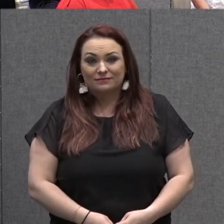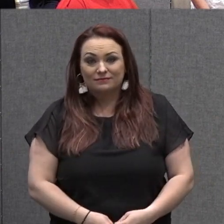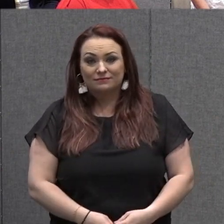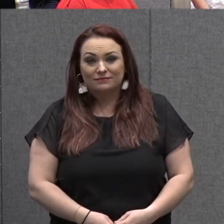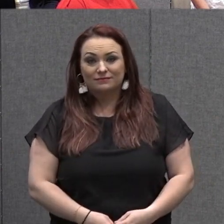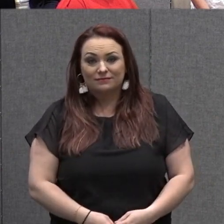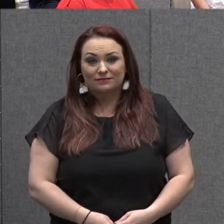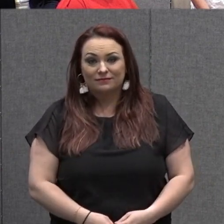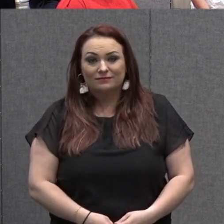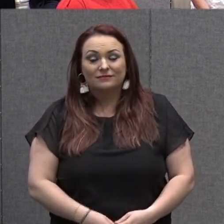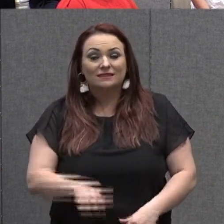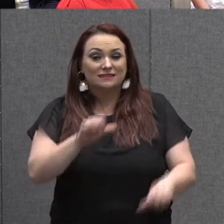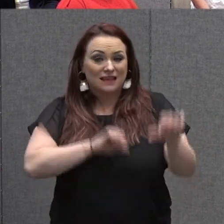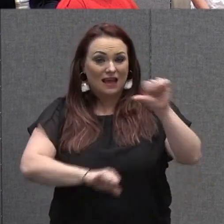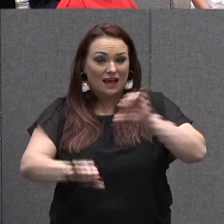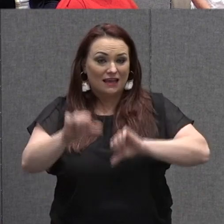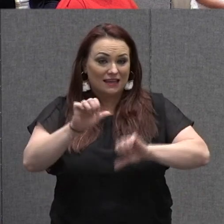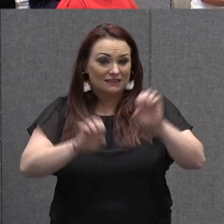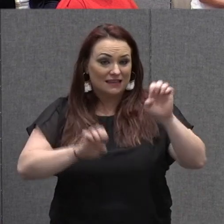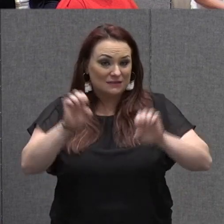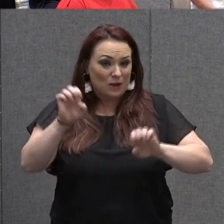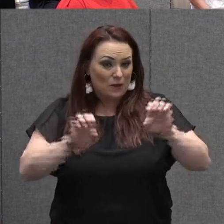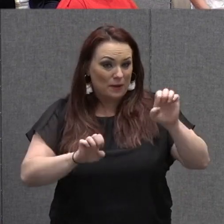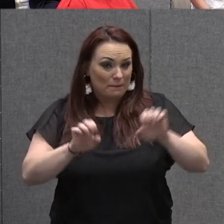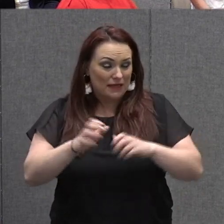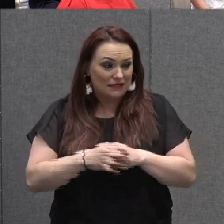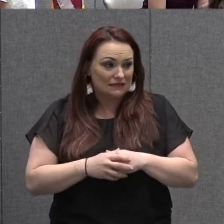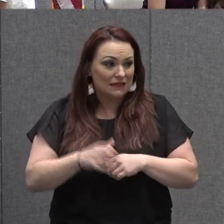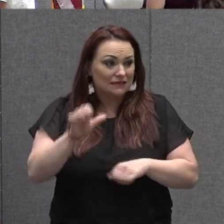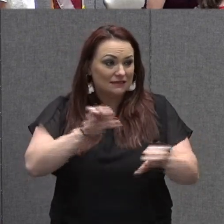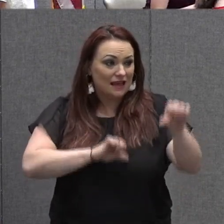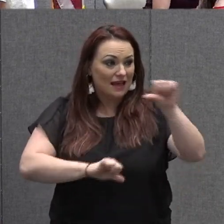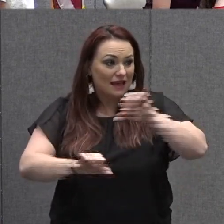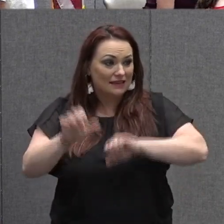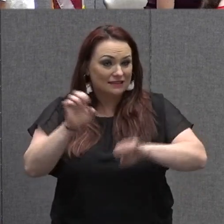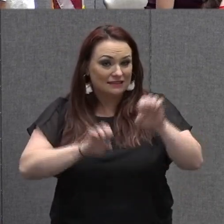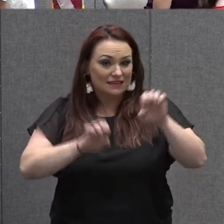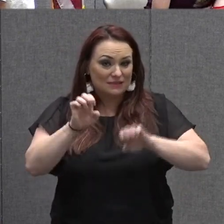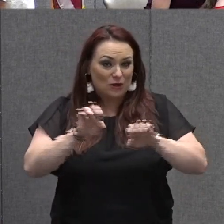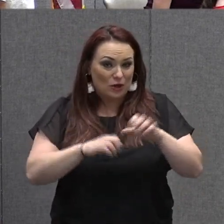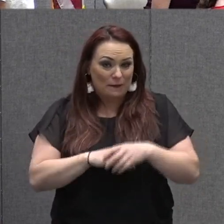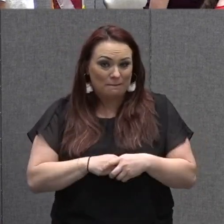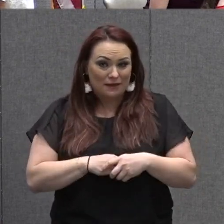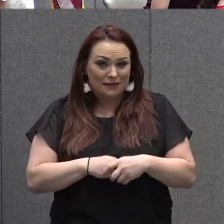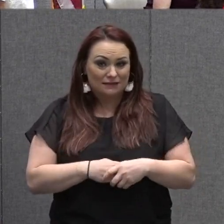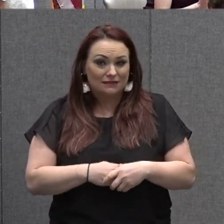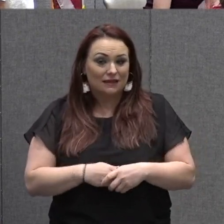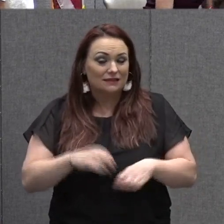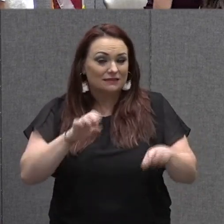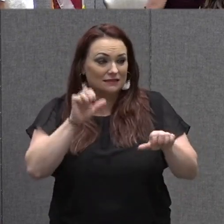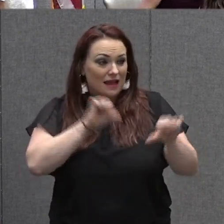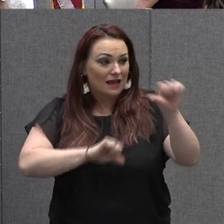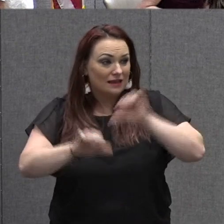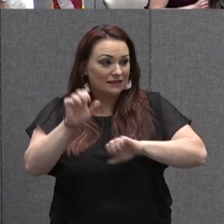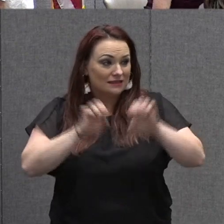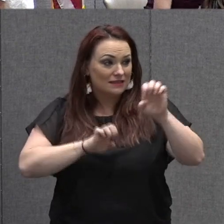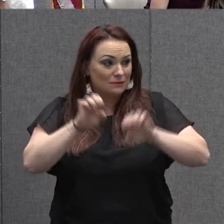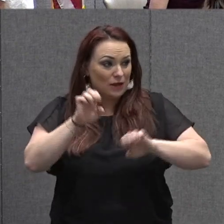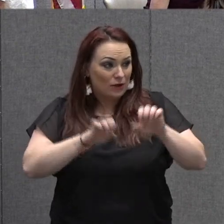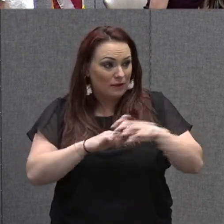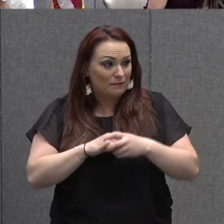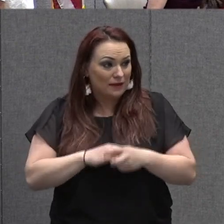Science experiments. Science experiments. Science experiments.